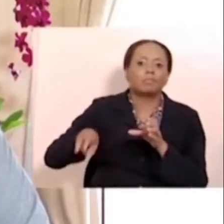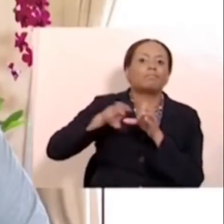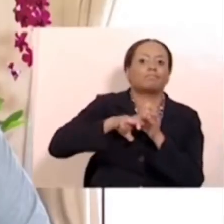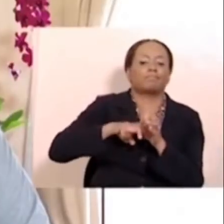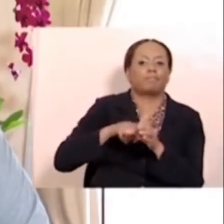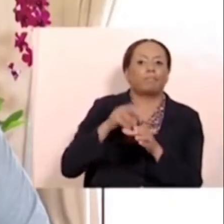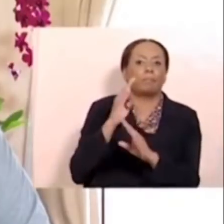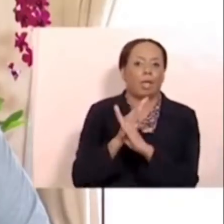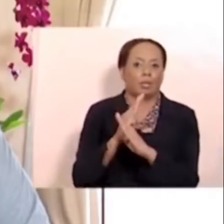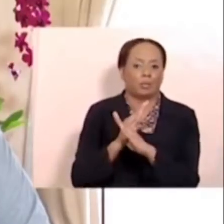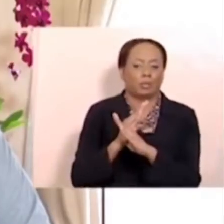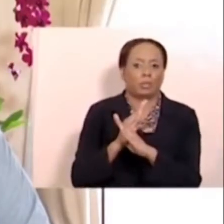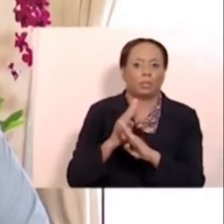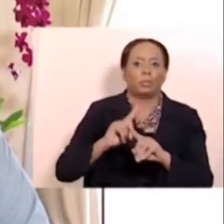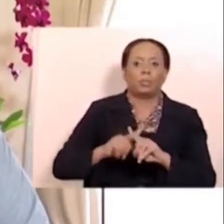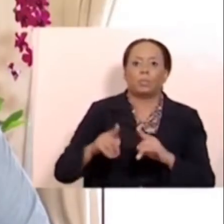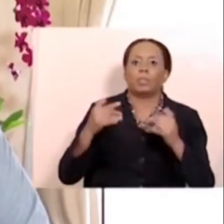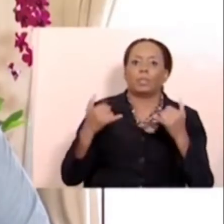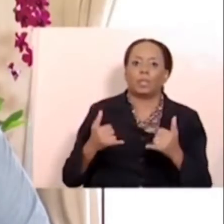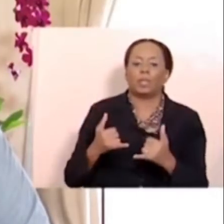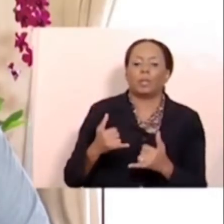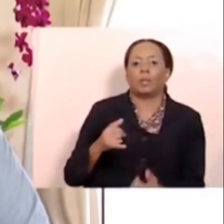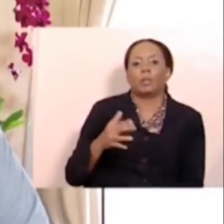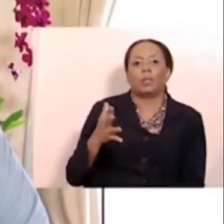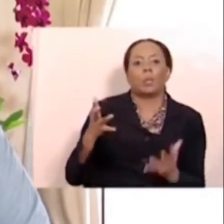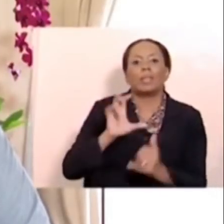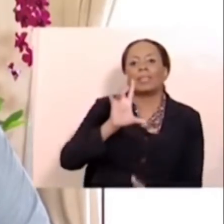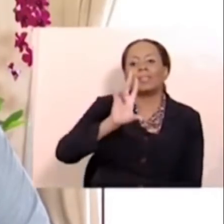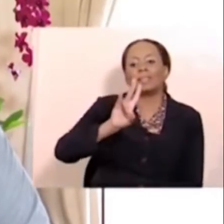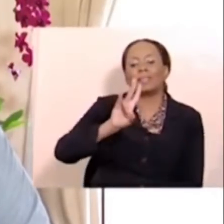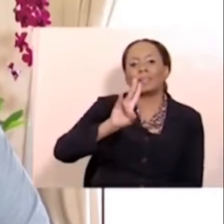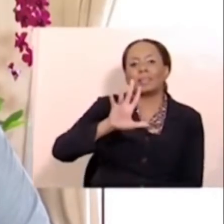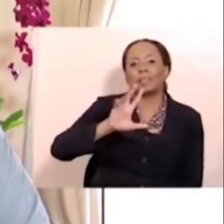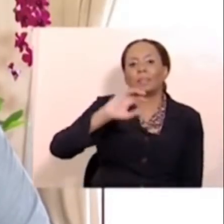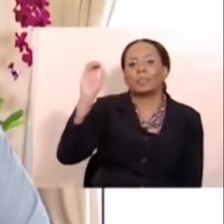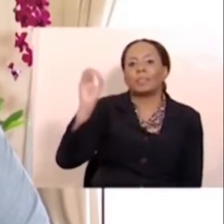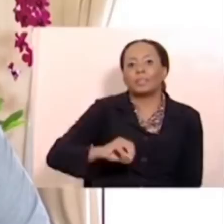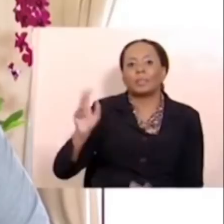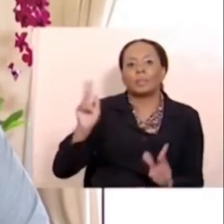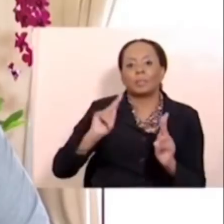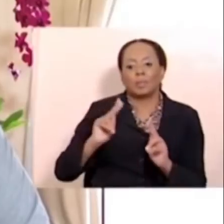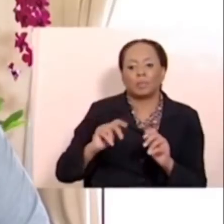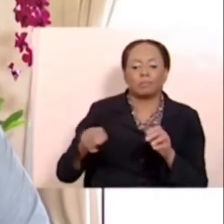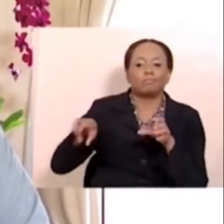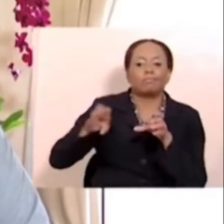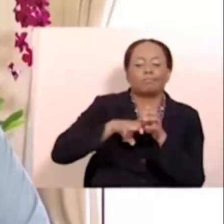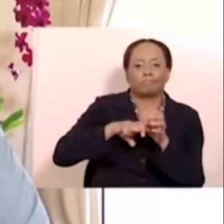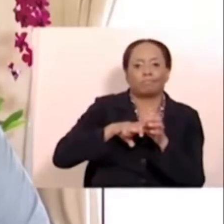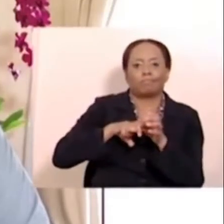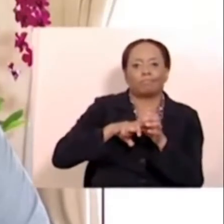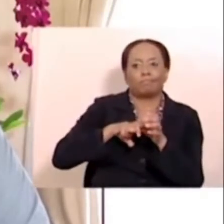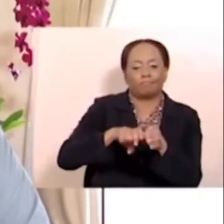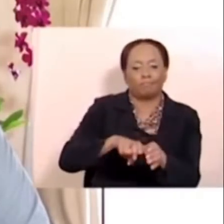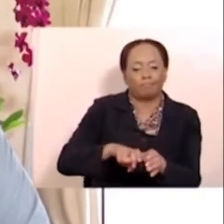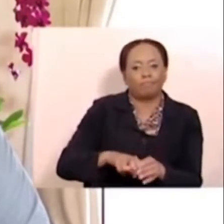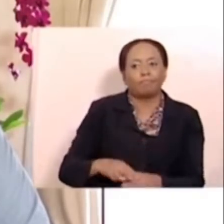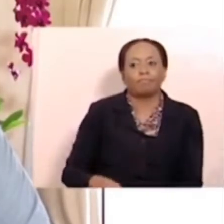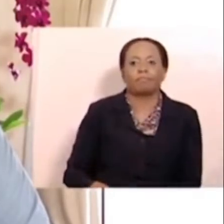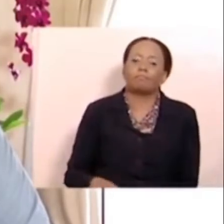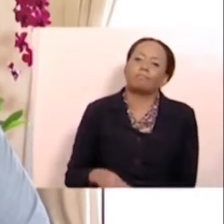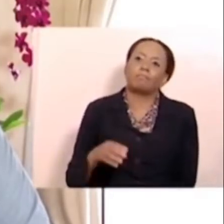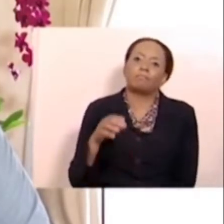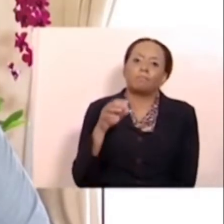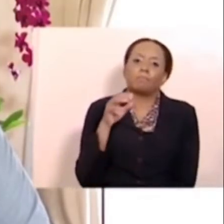officials still want a cap at 75%. What does that mean? That the bus will take the